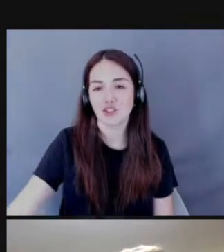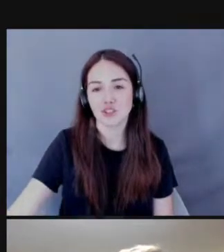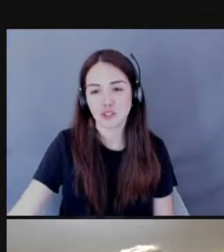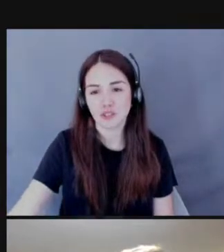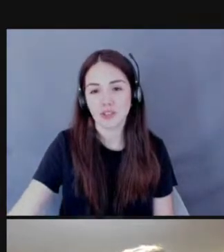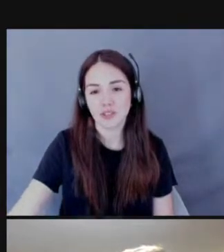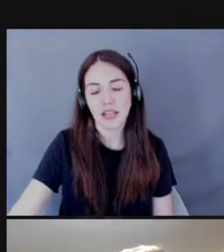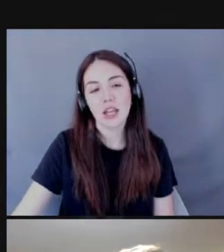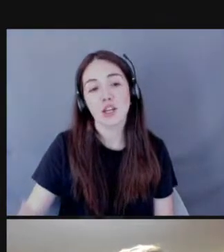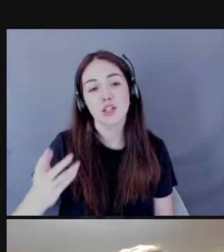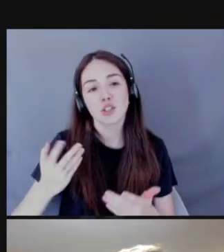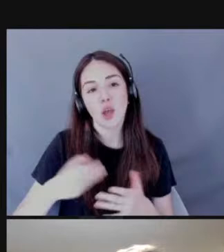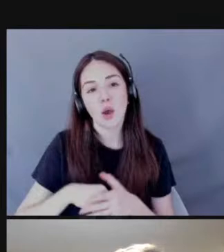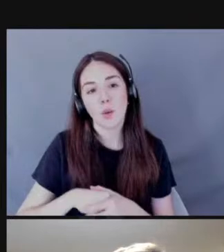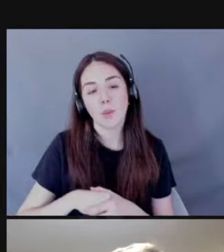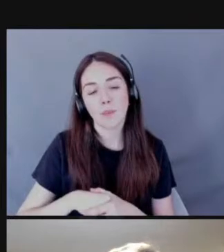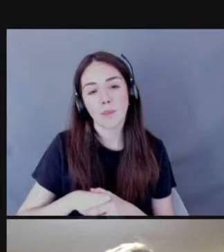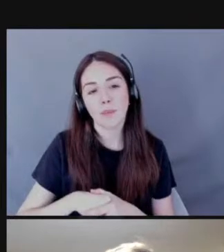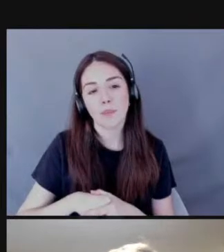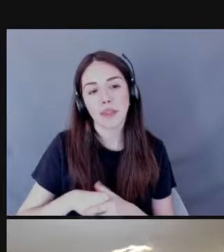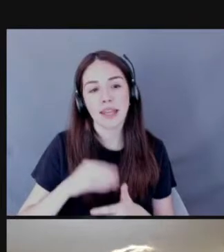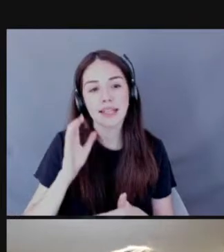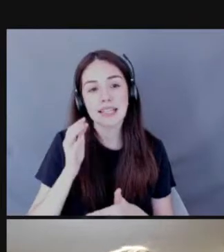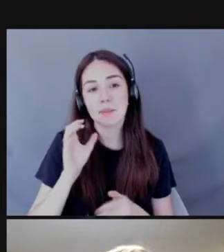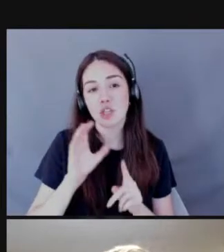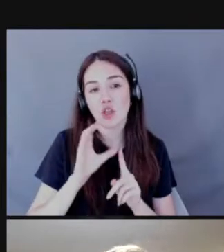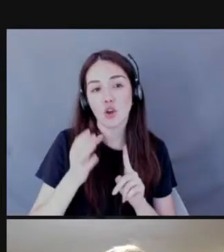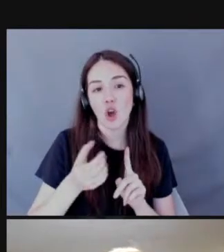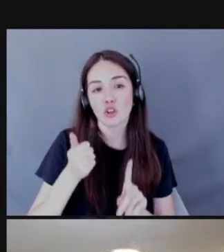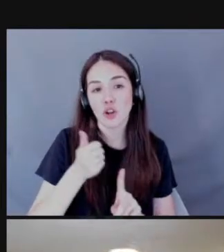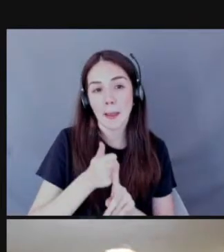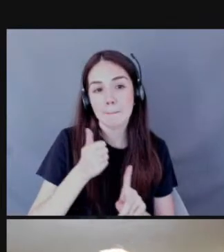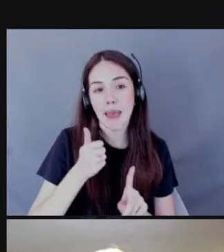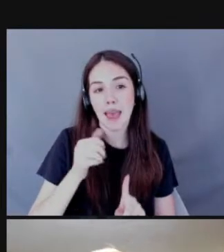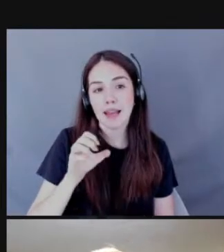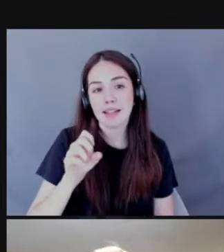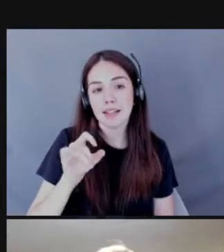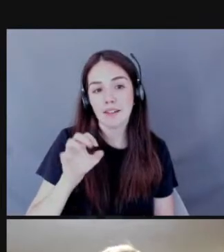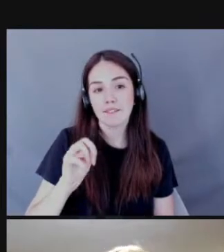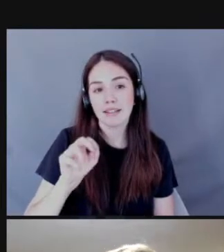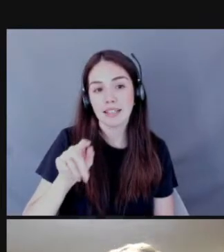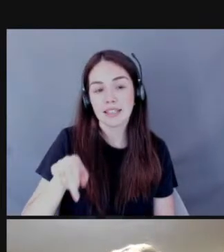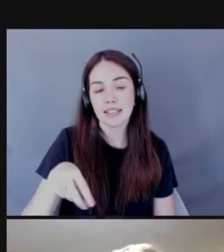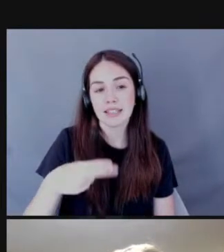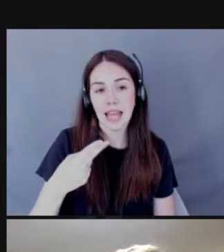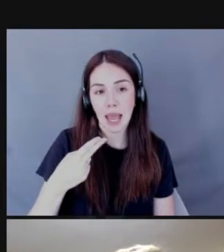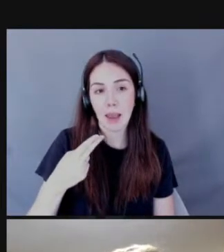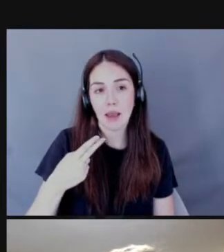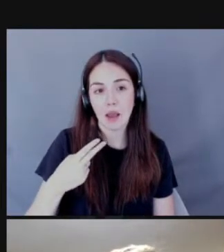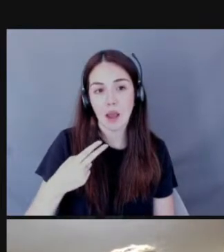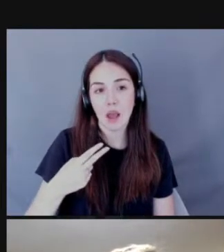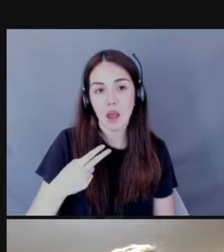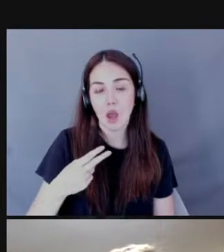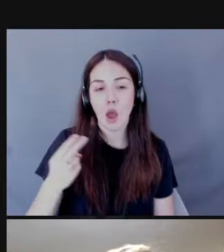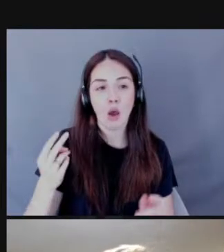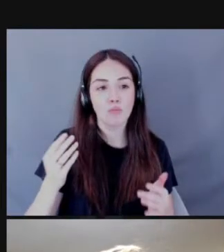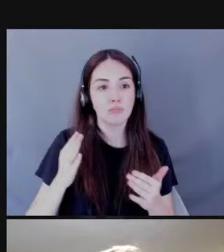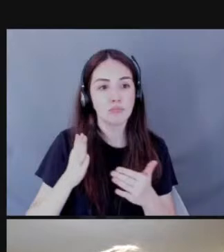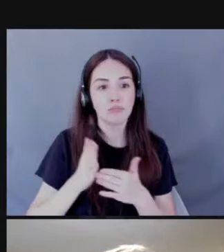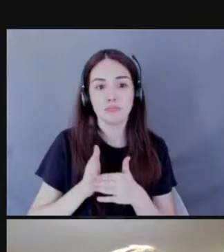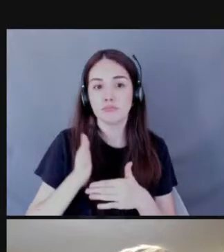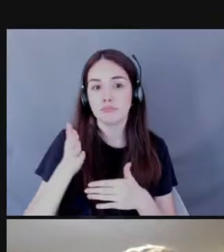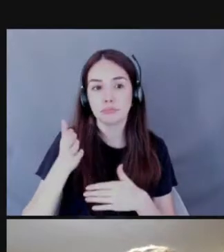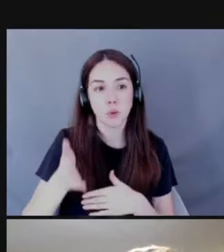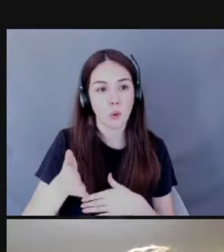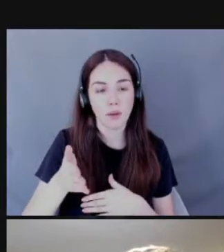that the cultural impact of Sam Patch reached way beyond just jumping off